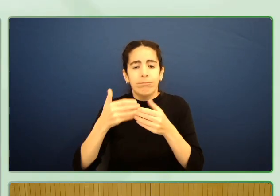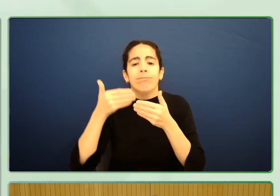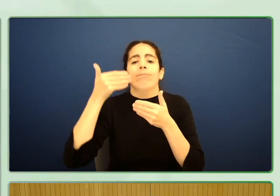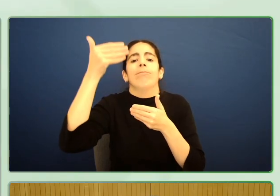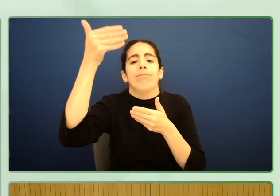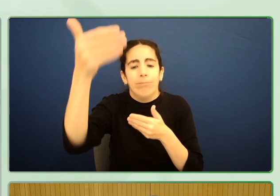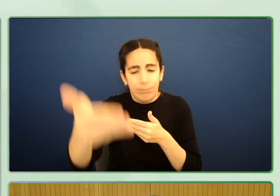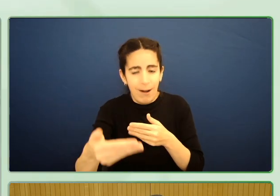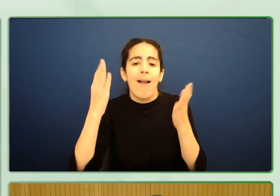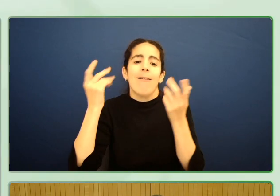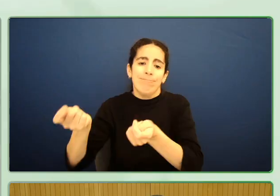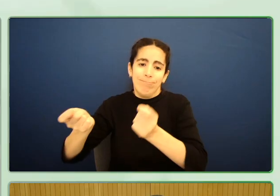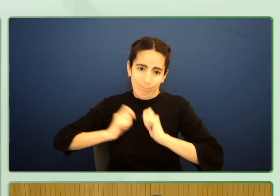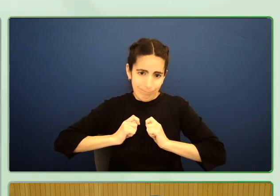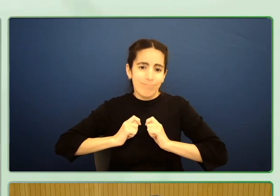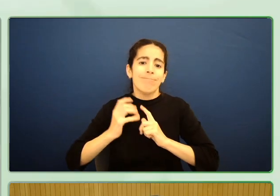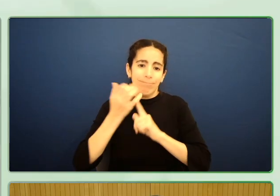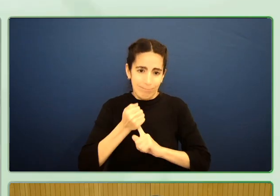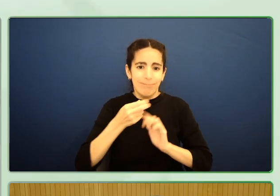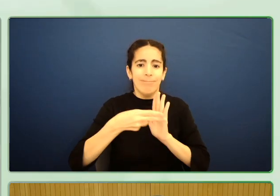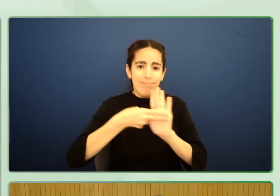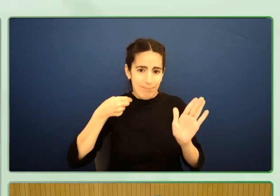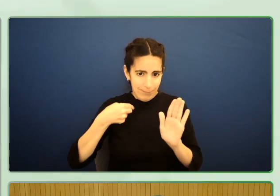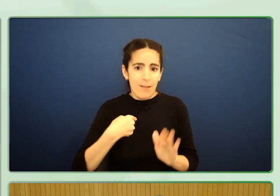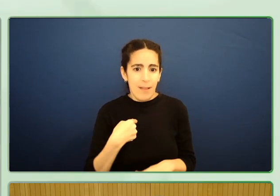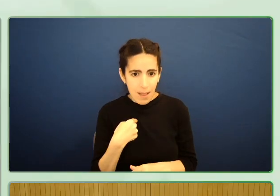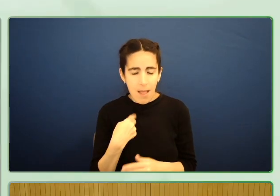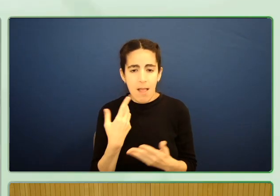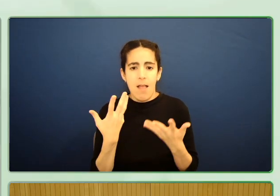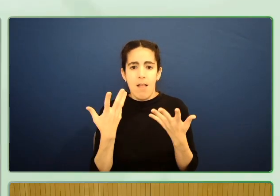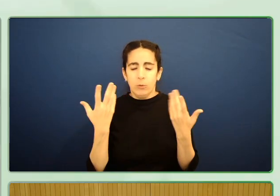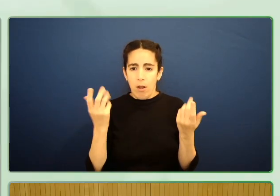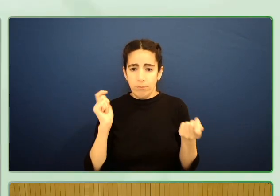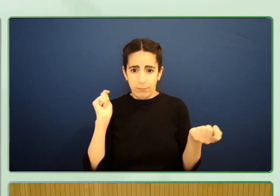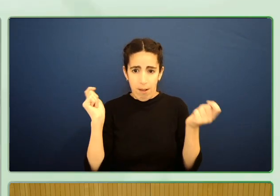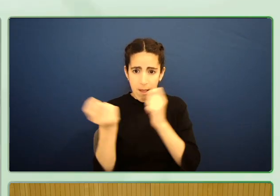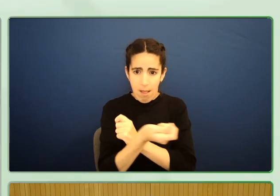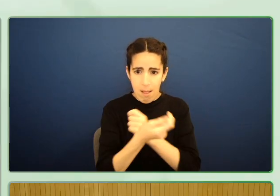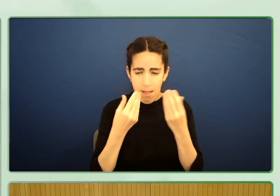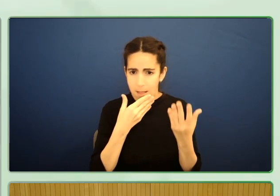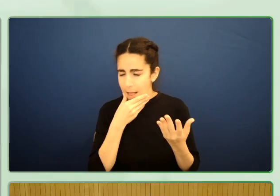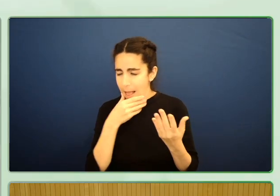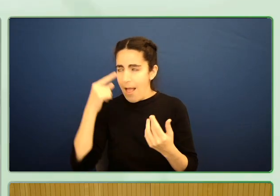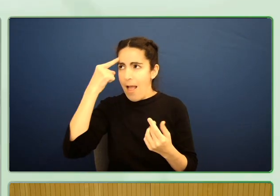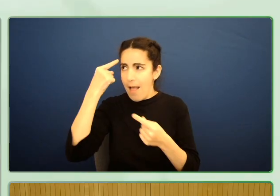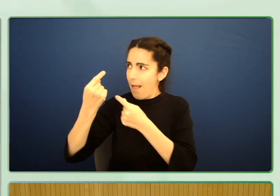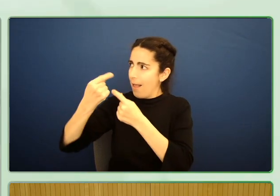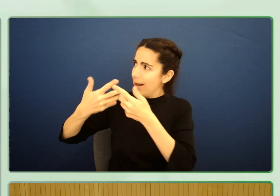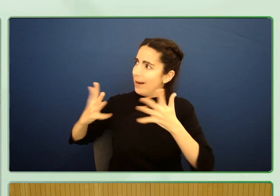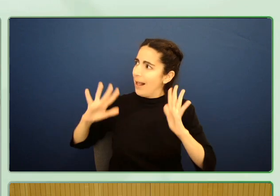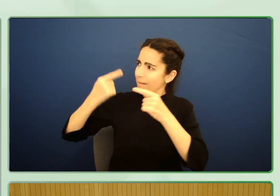Everything started to making sense in my life. Then I looked